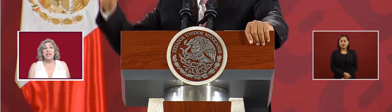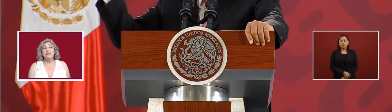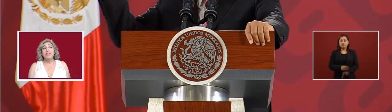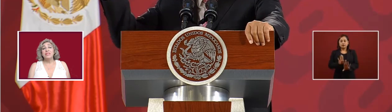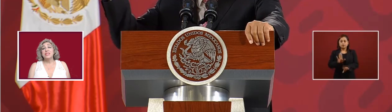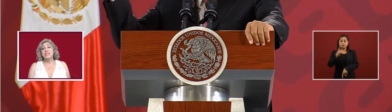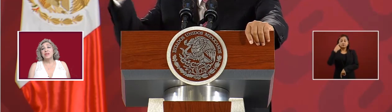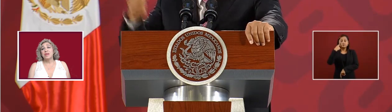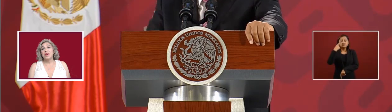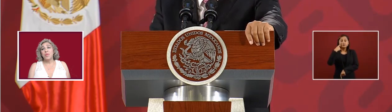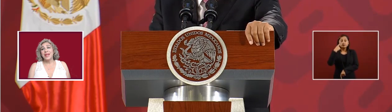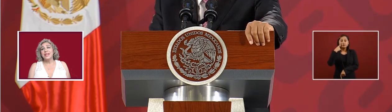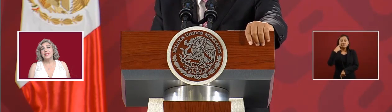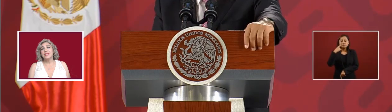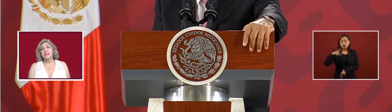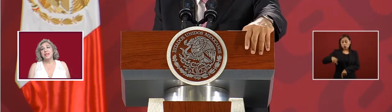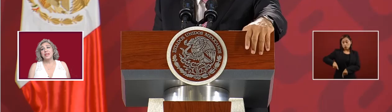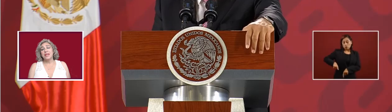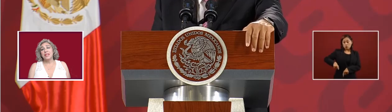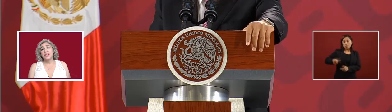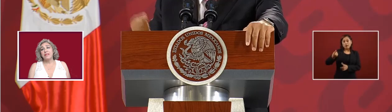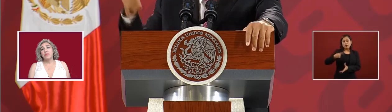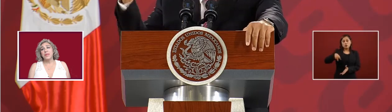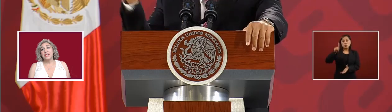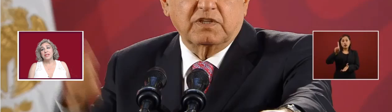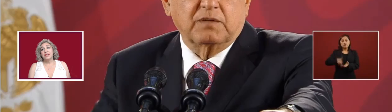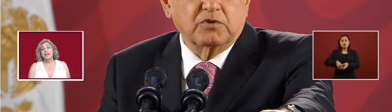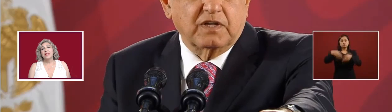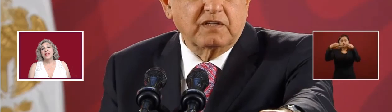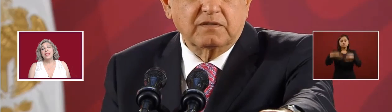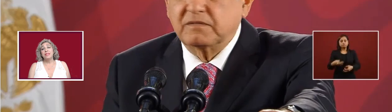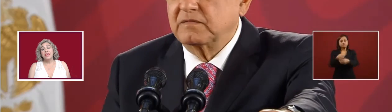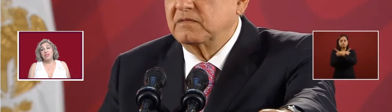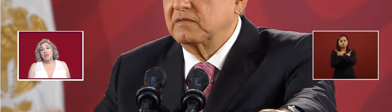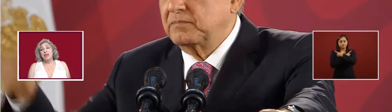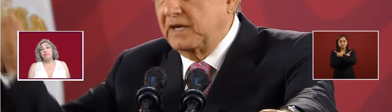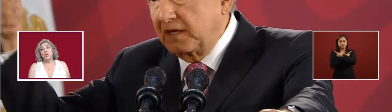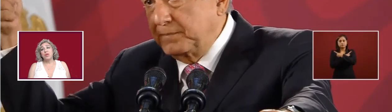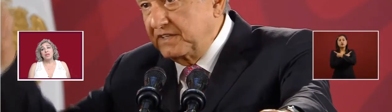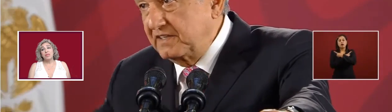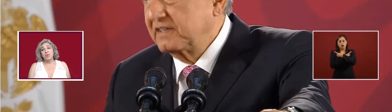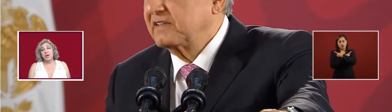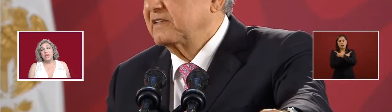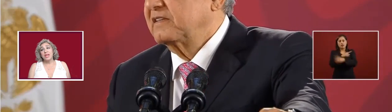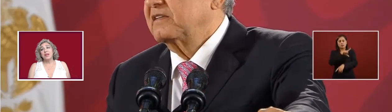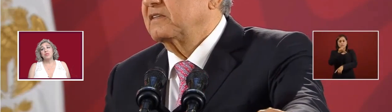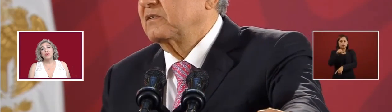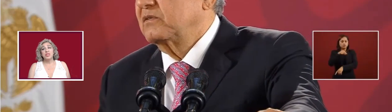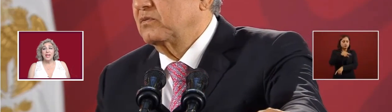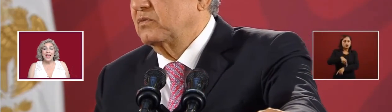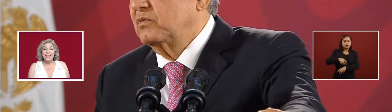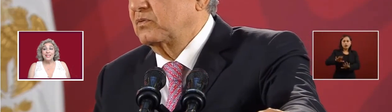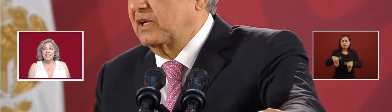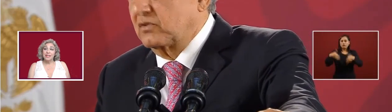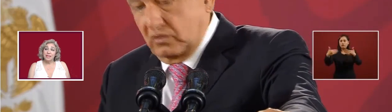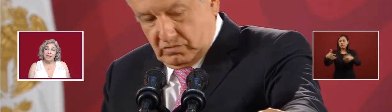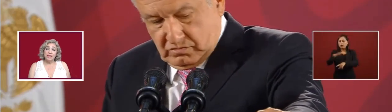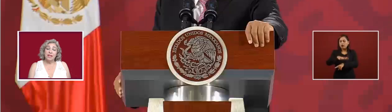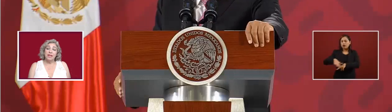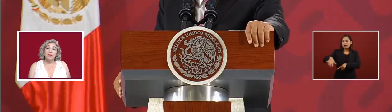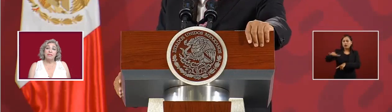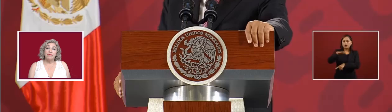if there's correctness in the government and then you'll have moral authority in order to ask